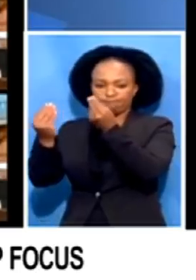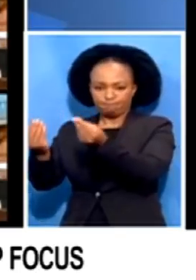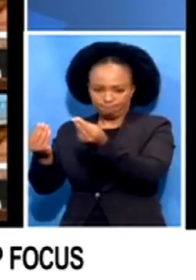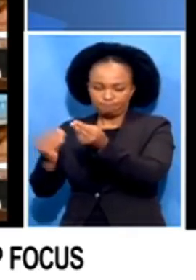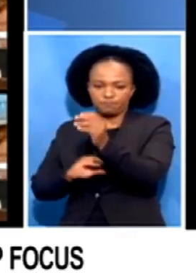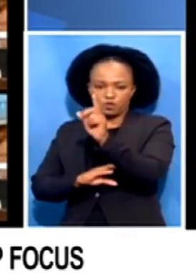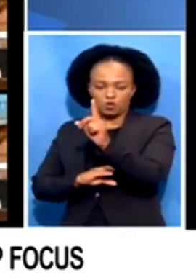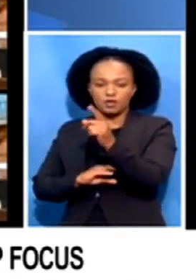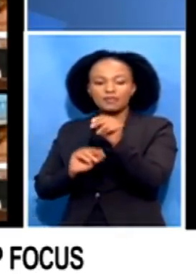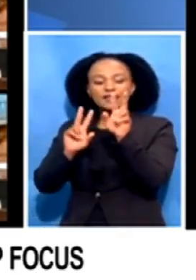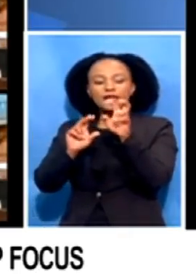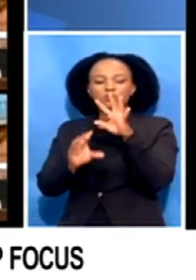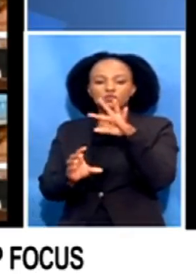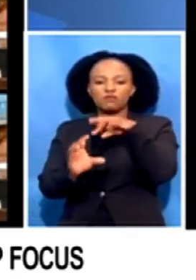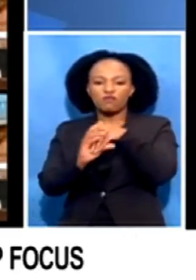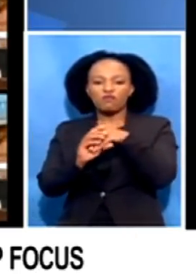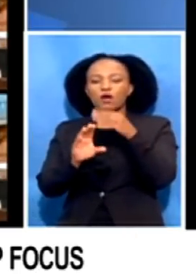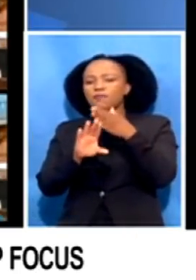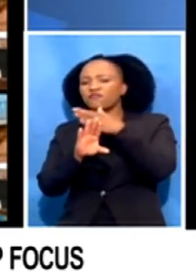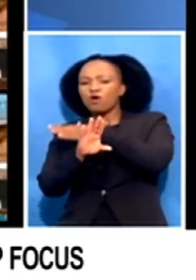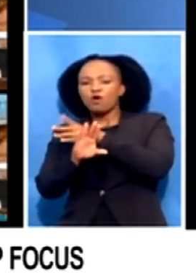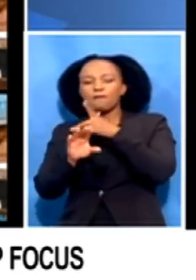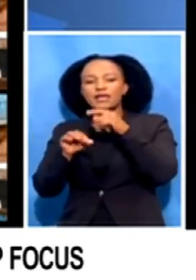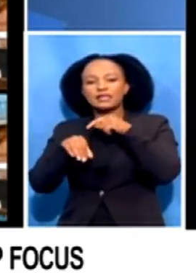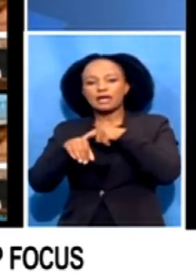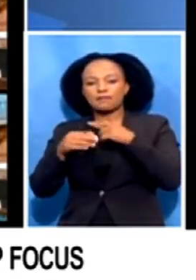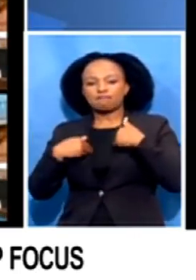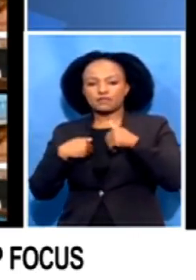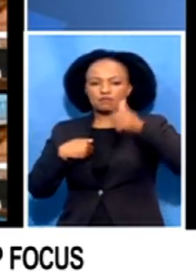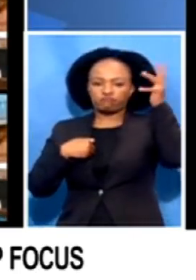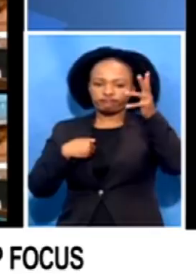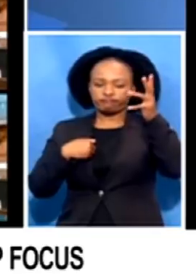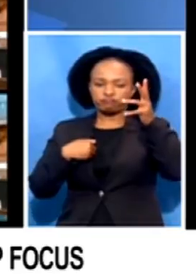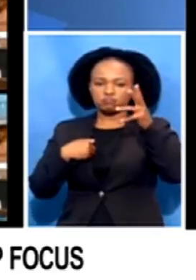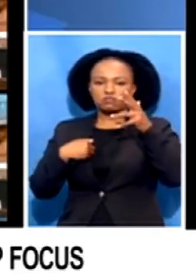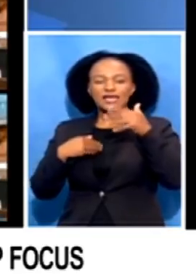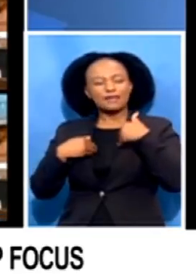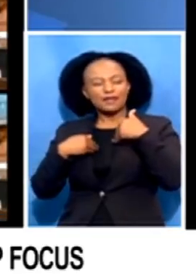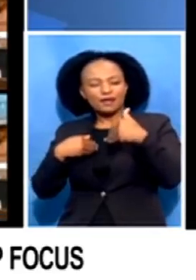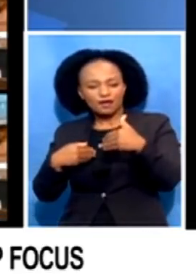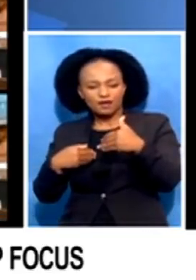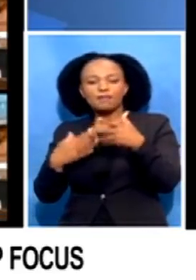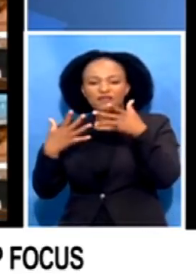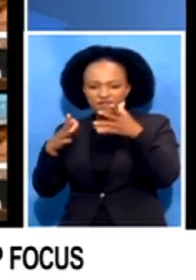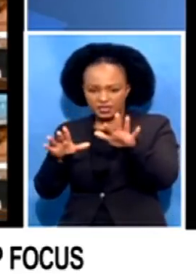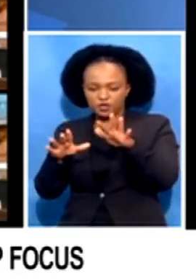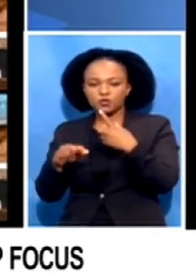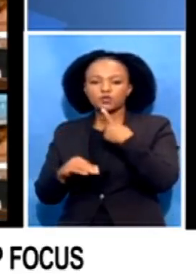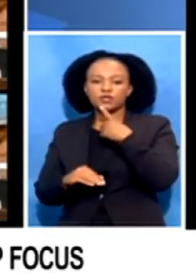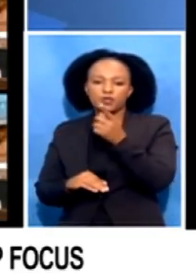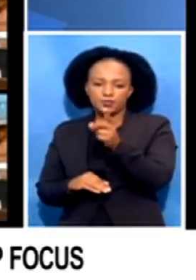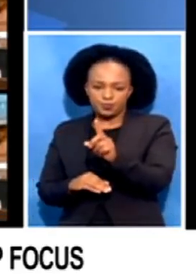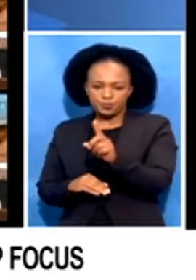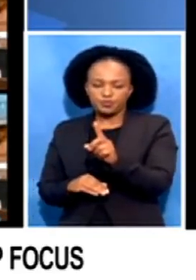beginning, it is quite exceptional that we're dealing with constitutional functions of